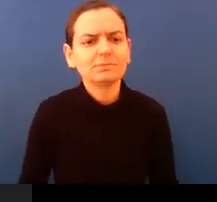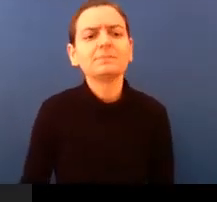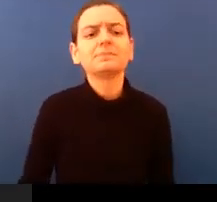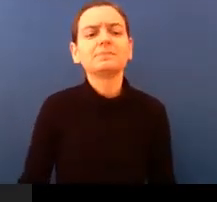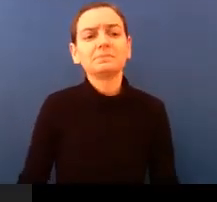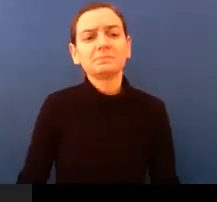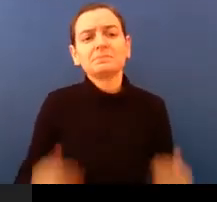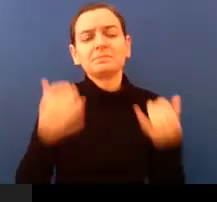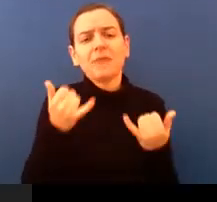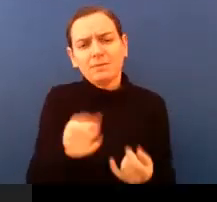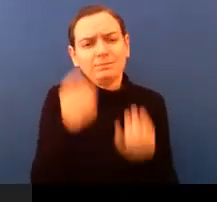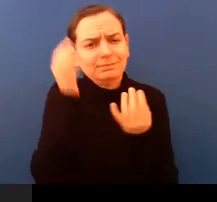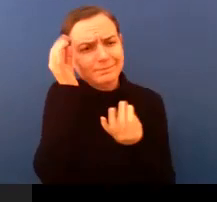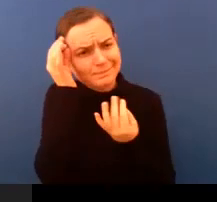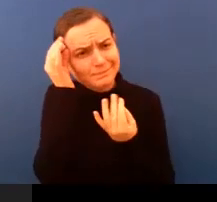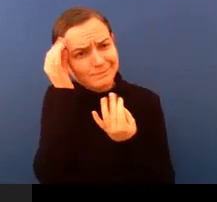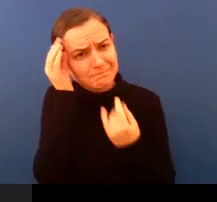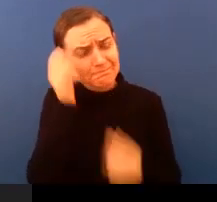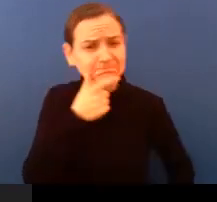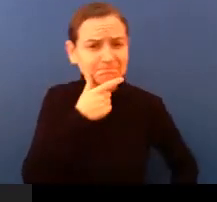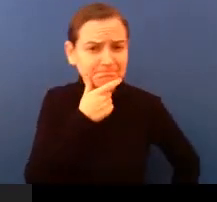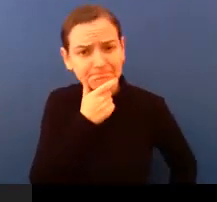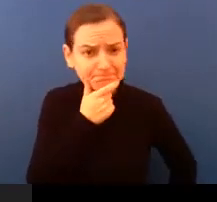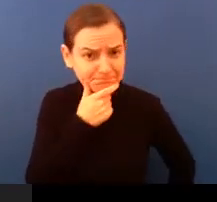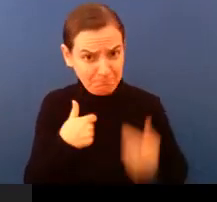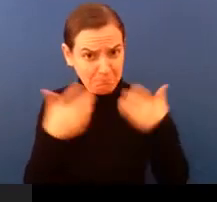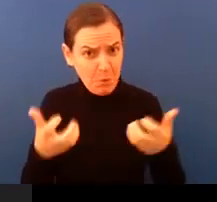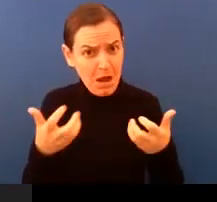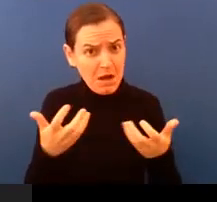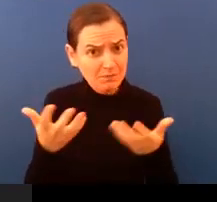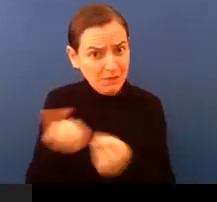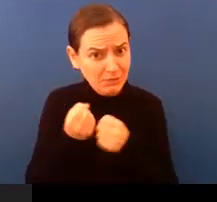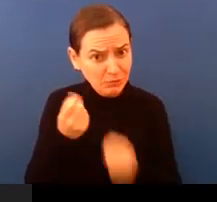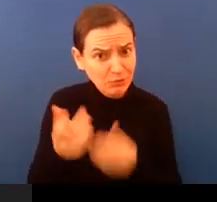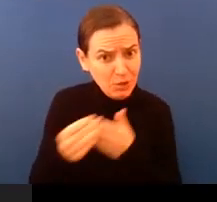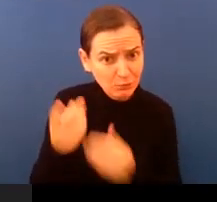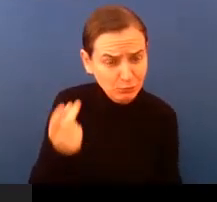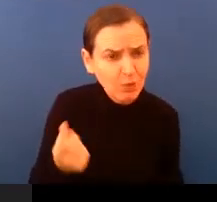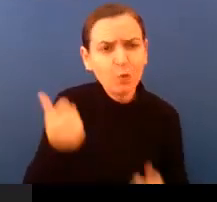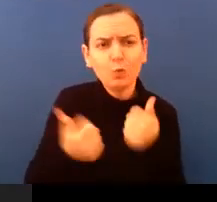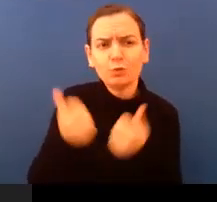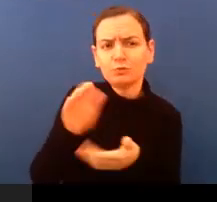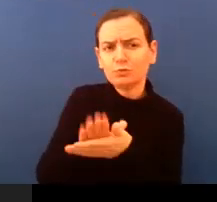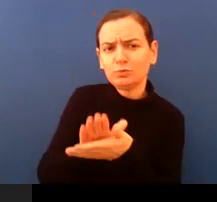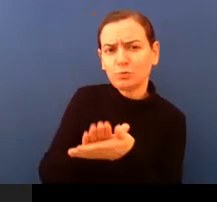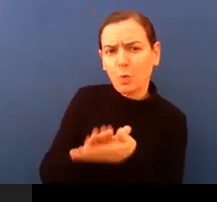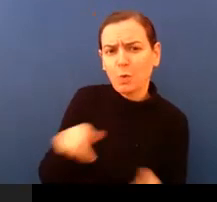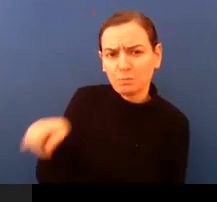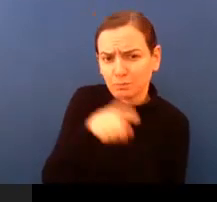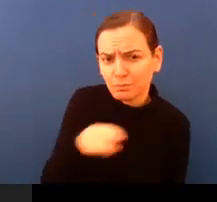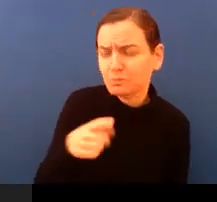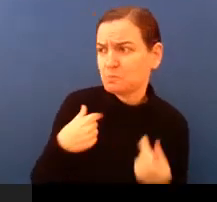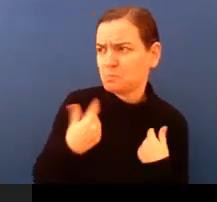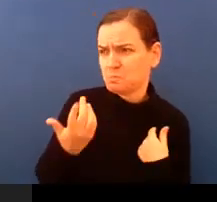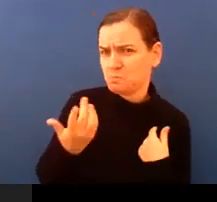we will give you different options and different experiences. Our people we have worked with that have gone to different guide